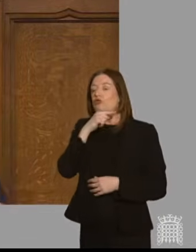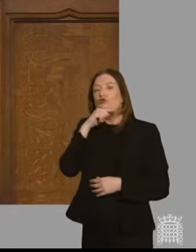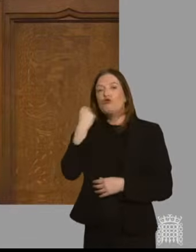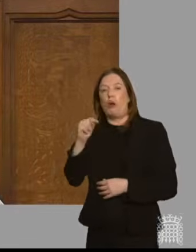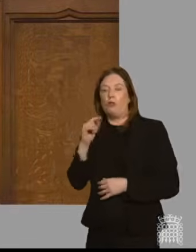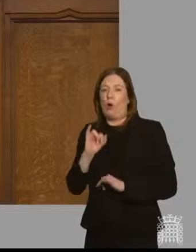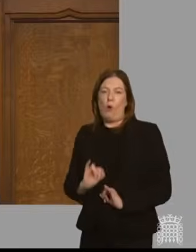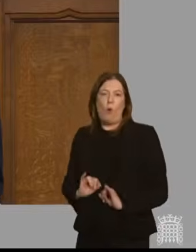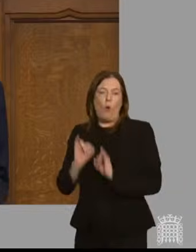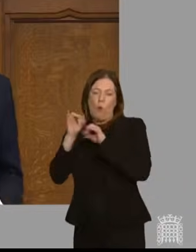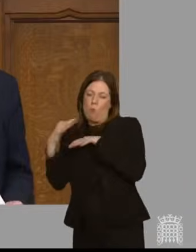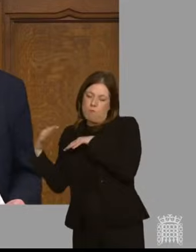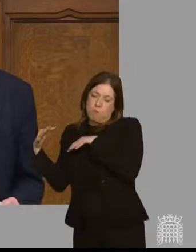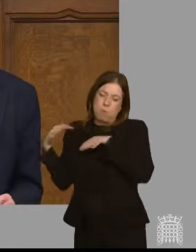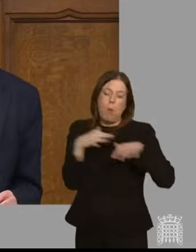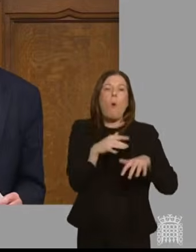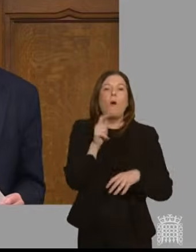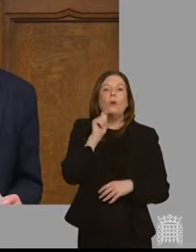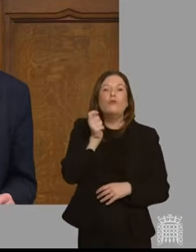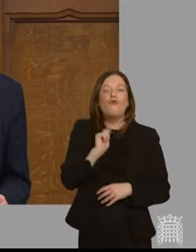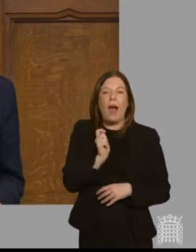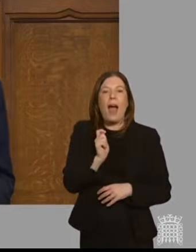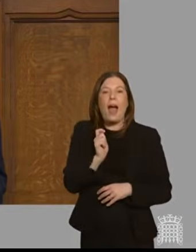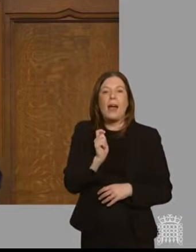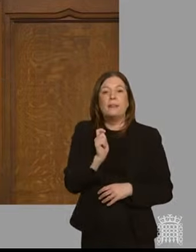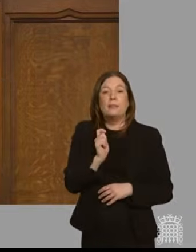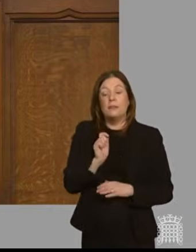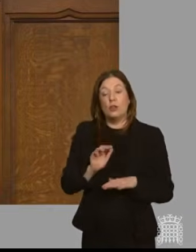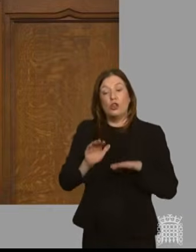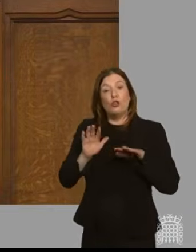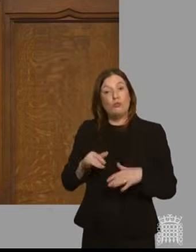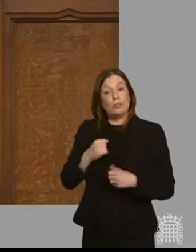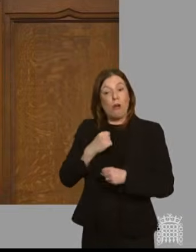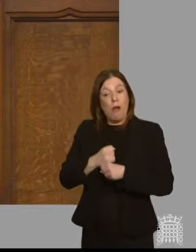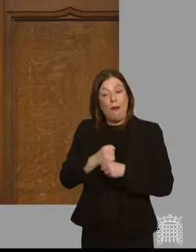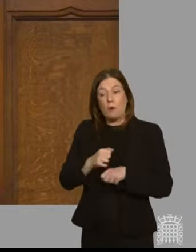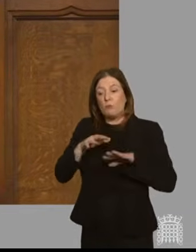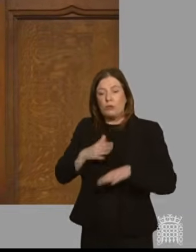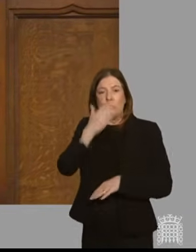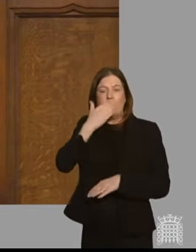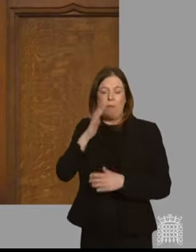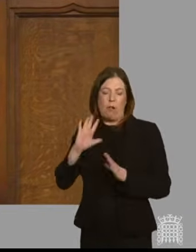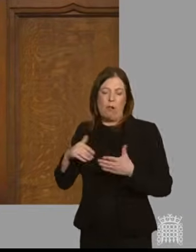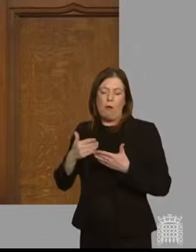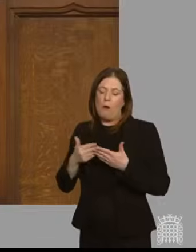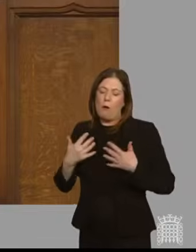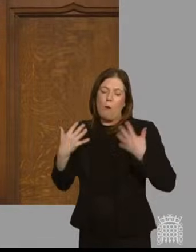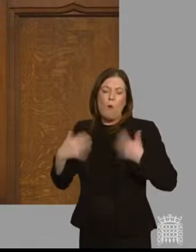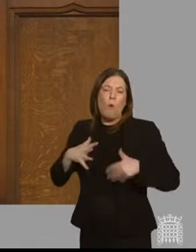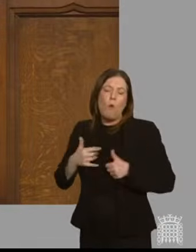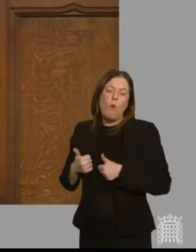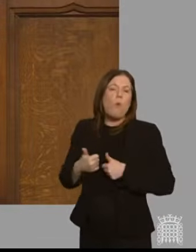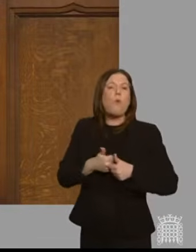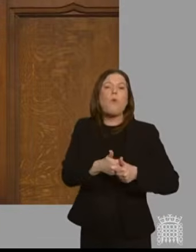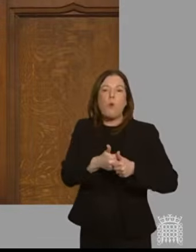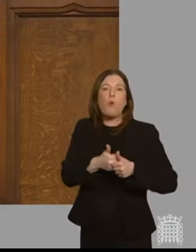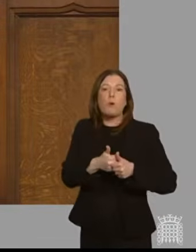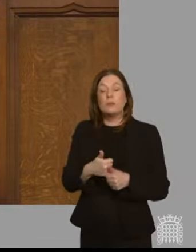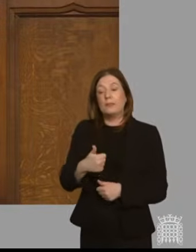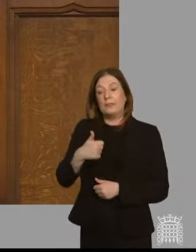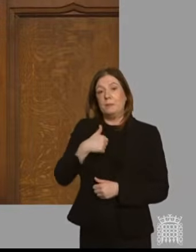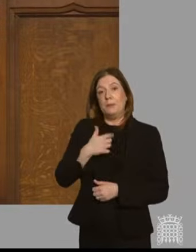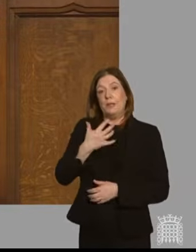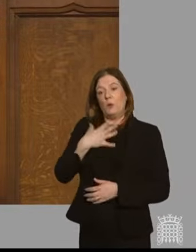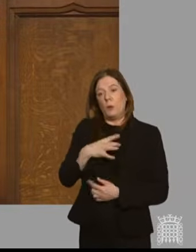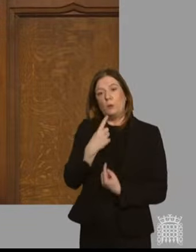response of the British government and the British people has been magnificent, and I want to pay my own tribute to all those who have done so much, not least